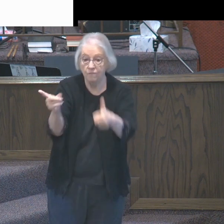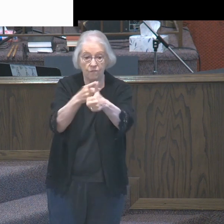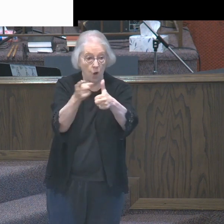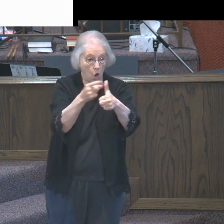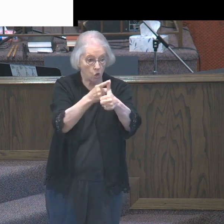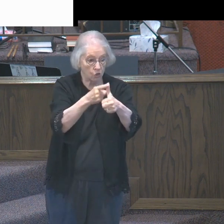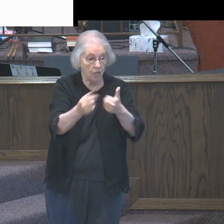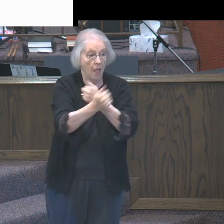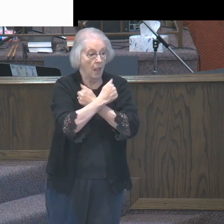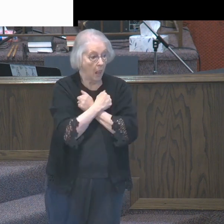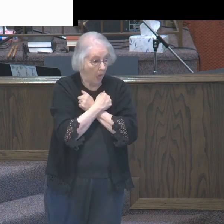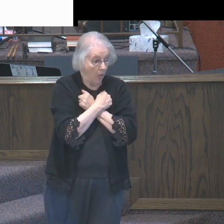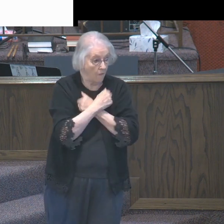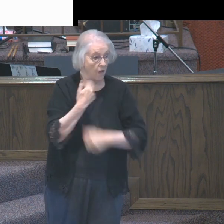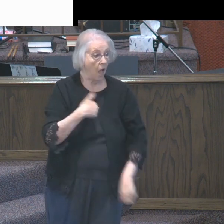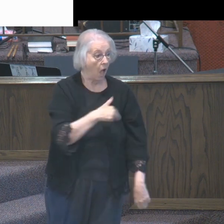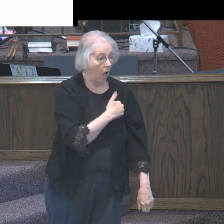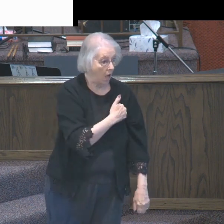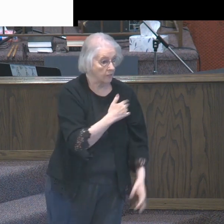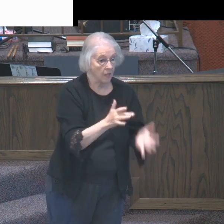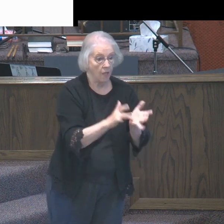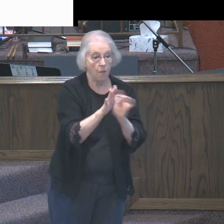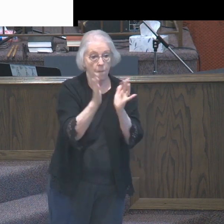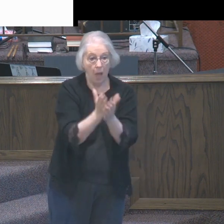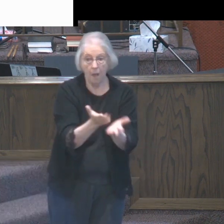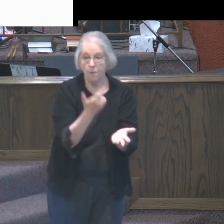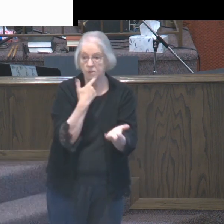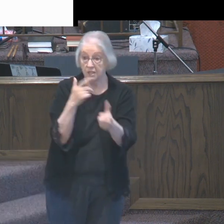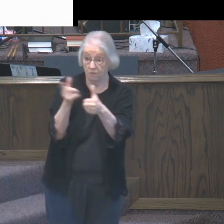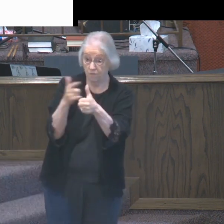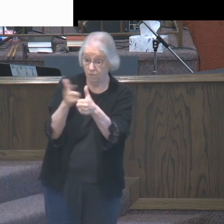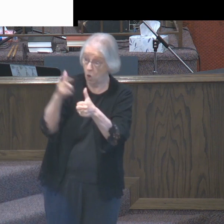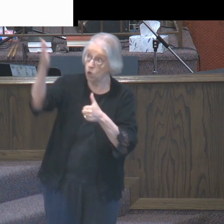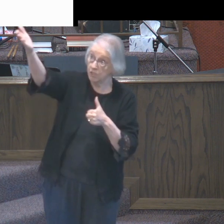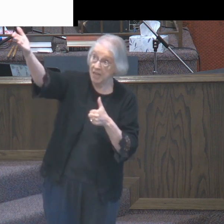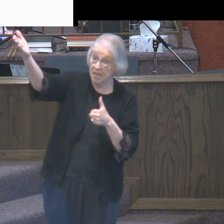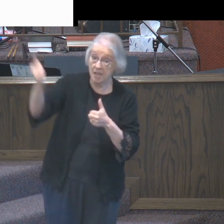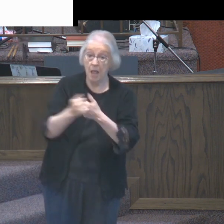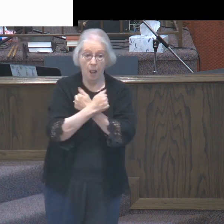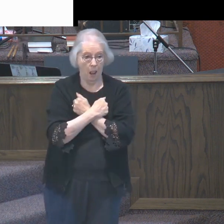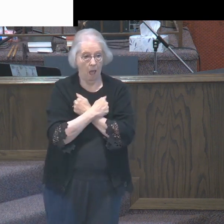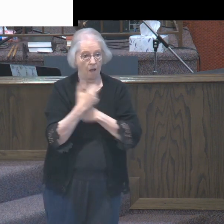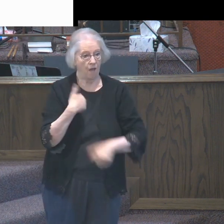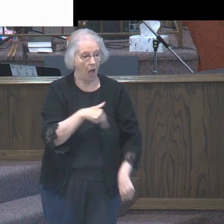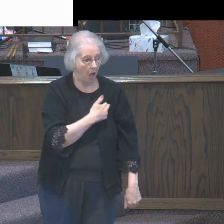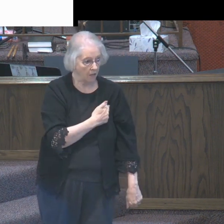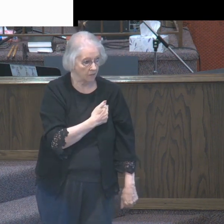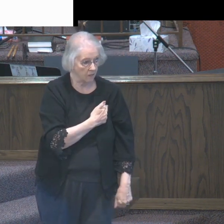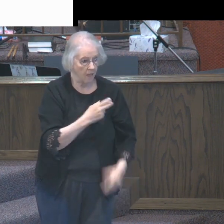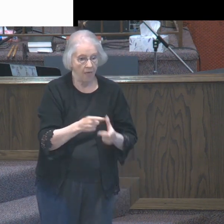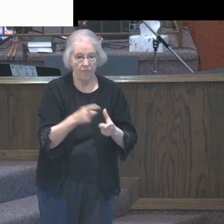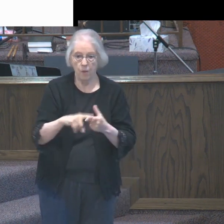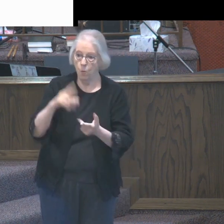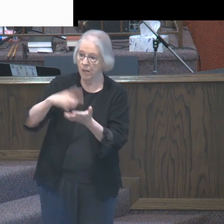It is a characteristic of God, but it is not just a characteristic of God. You see, 1 John chapter 4 and verse